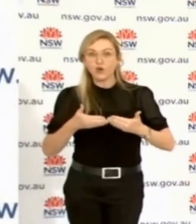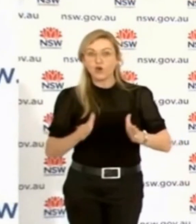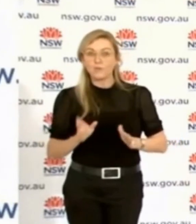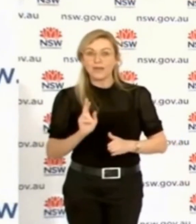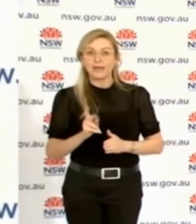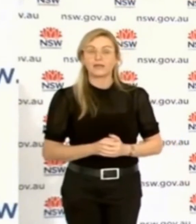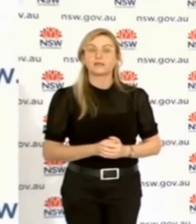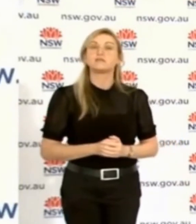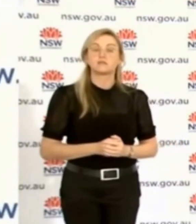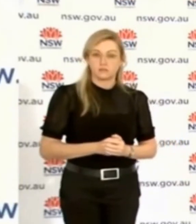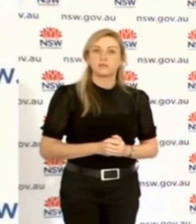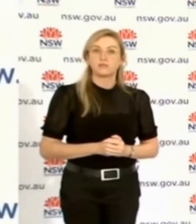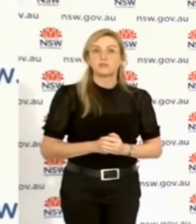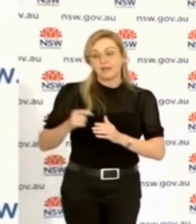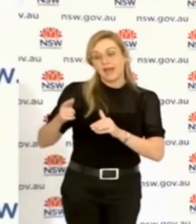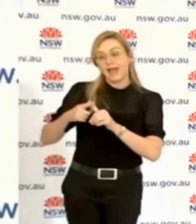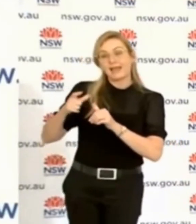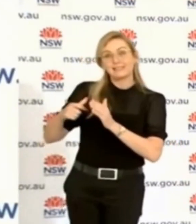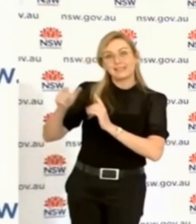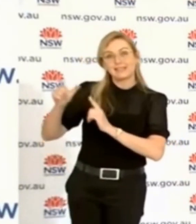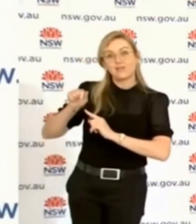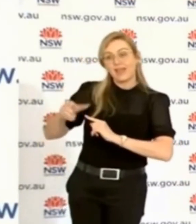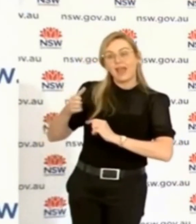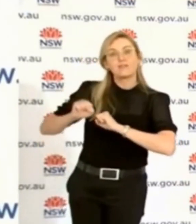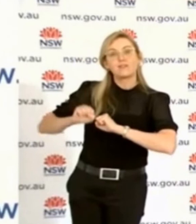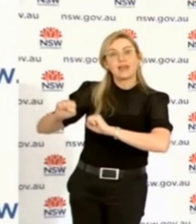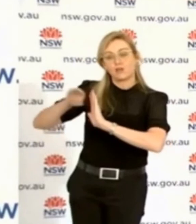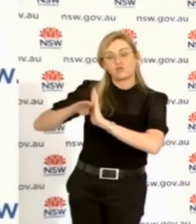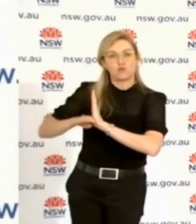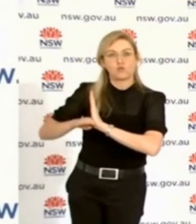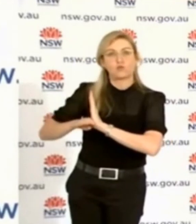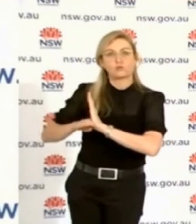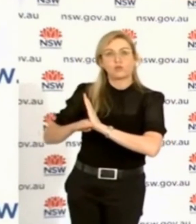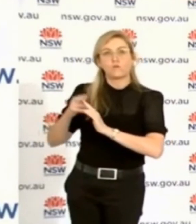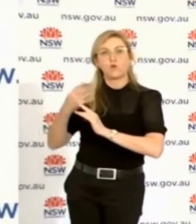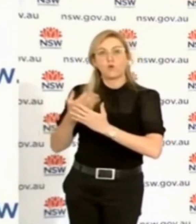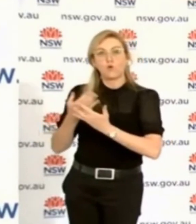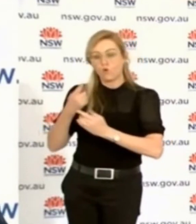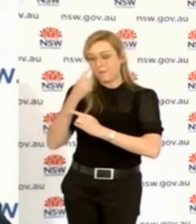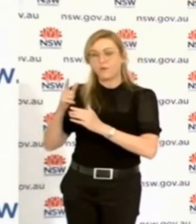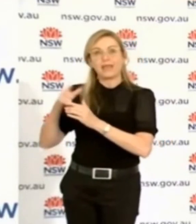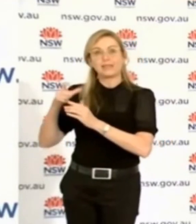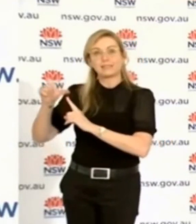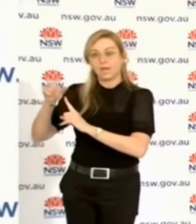from restrictions, ACT have a level of restrictions that minimise movement from ACT residents coming into New South Wales.